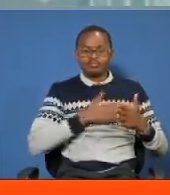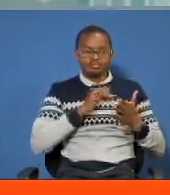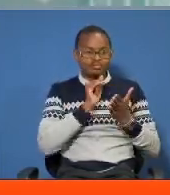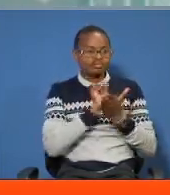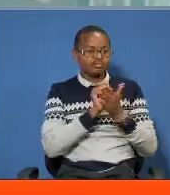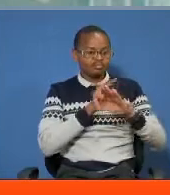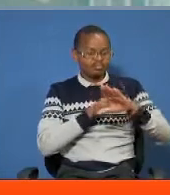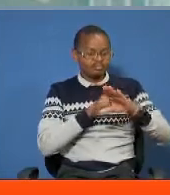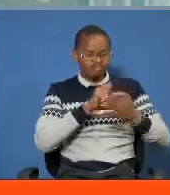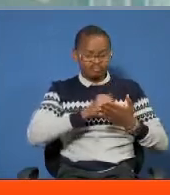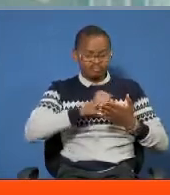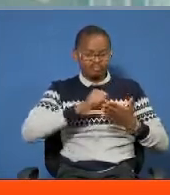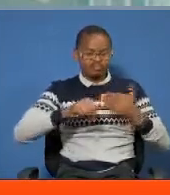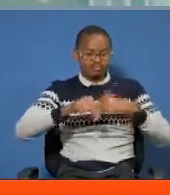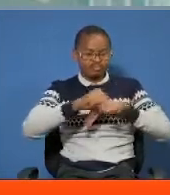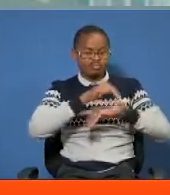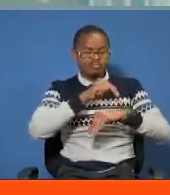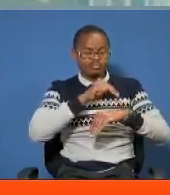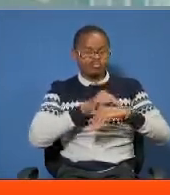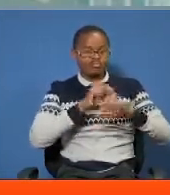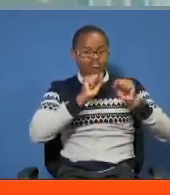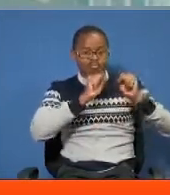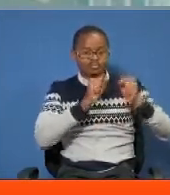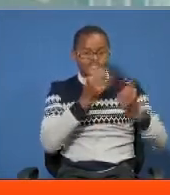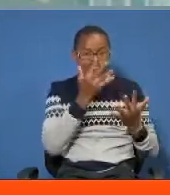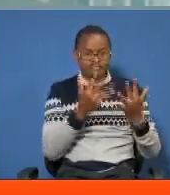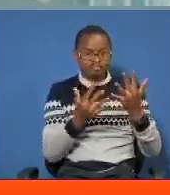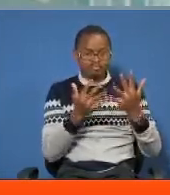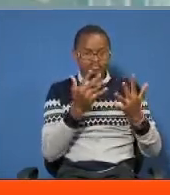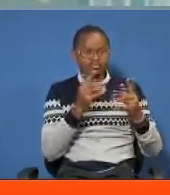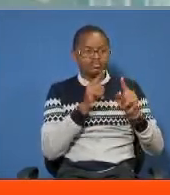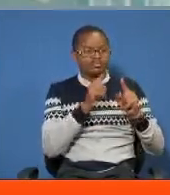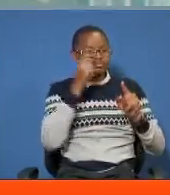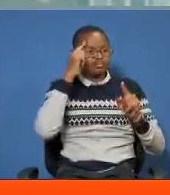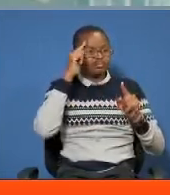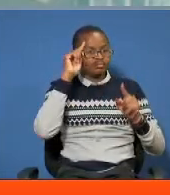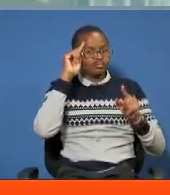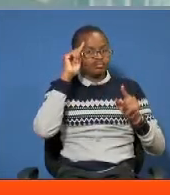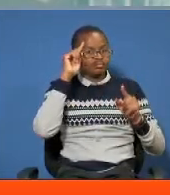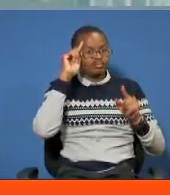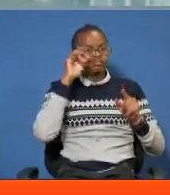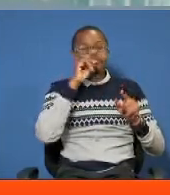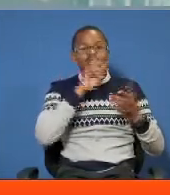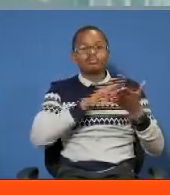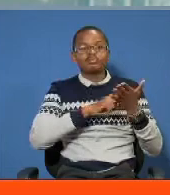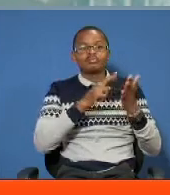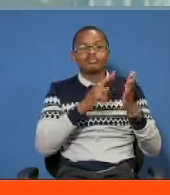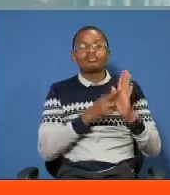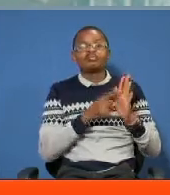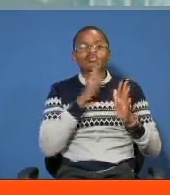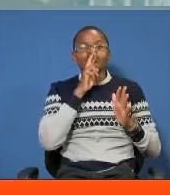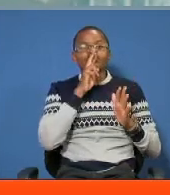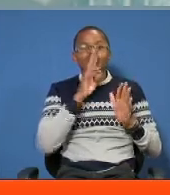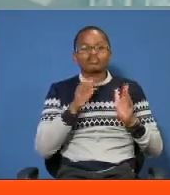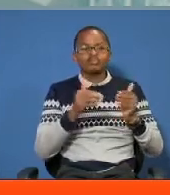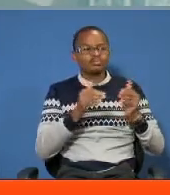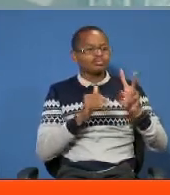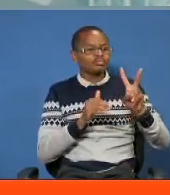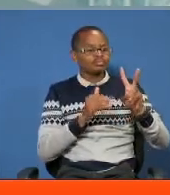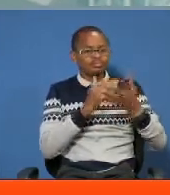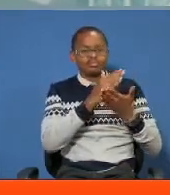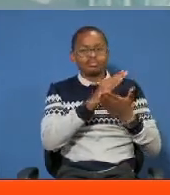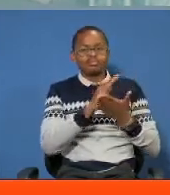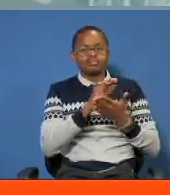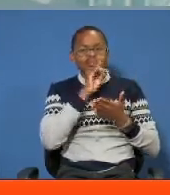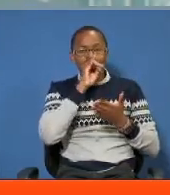to appreciate, so that when we do our budgeting at national level, we're able to balance these things out and so on and so forth, and make sure these resources are allocated.